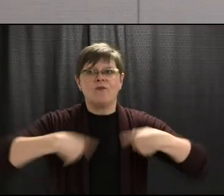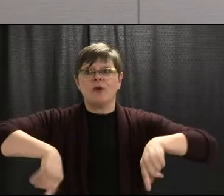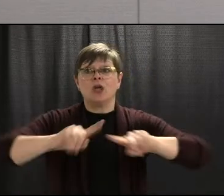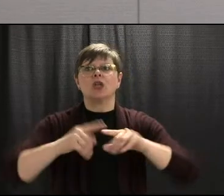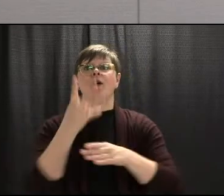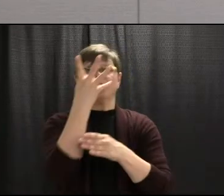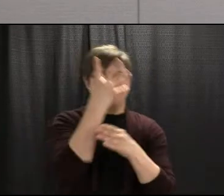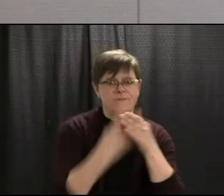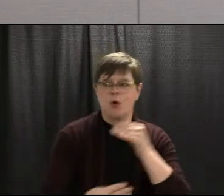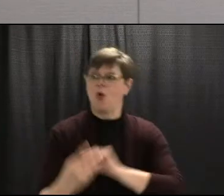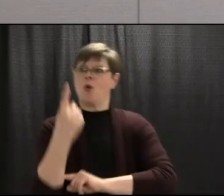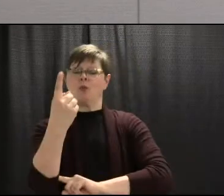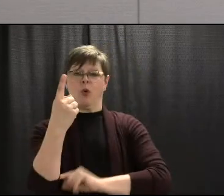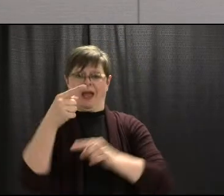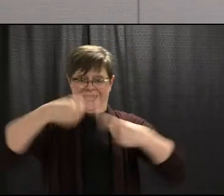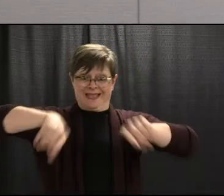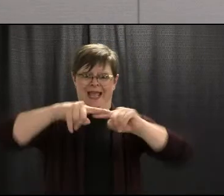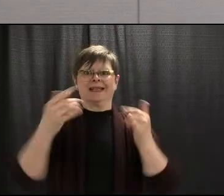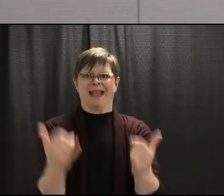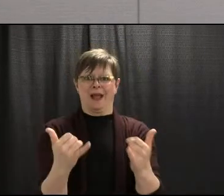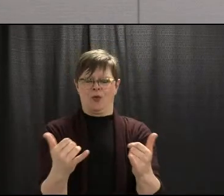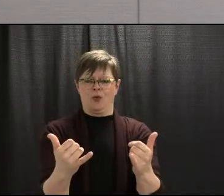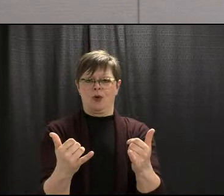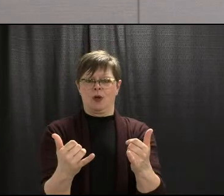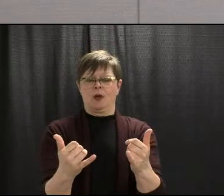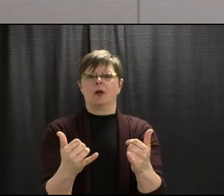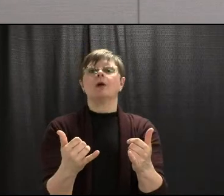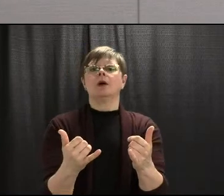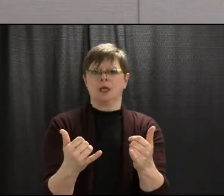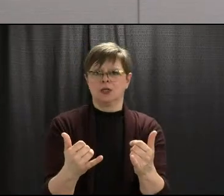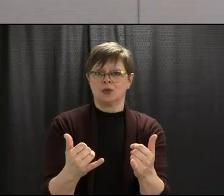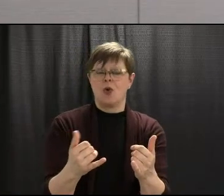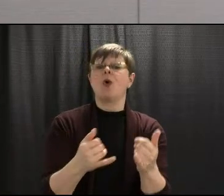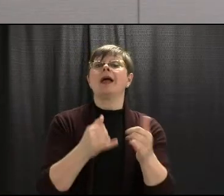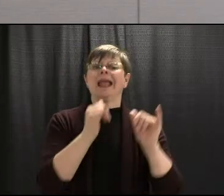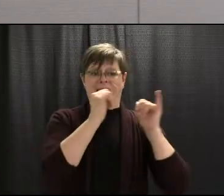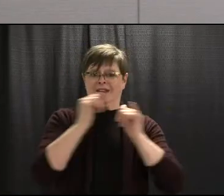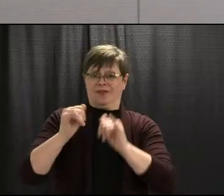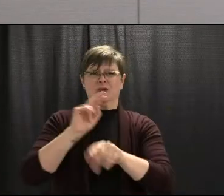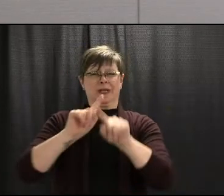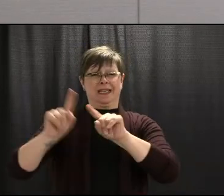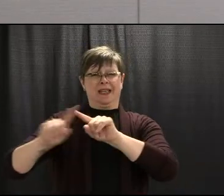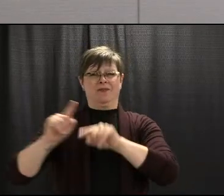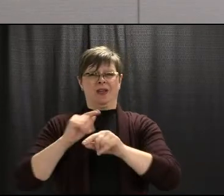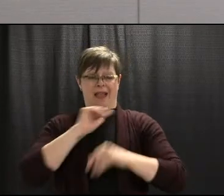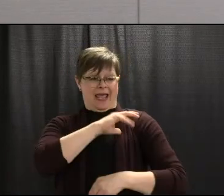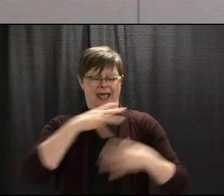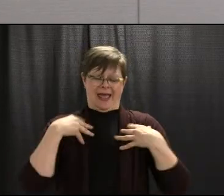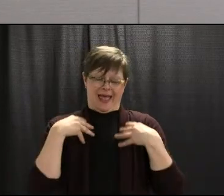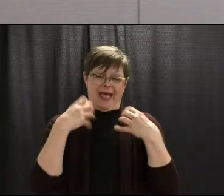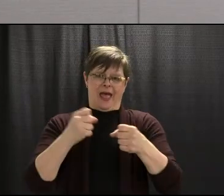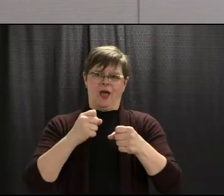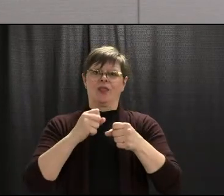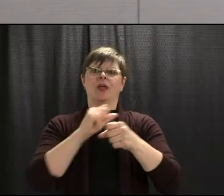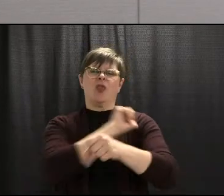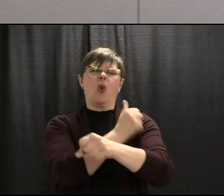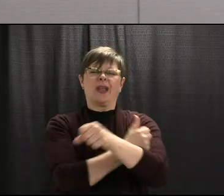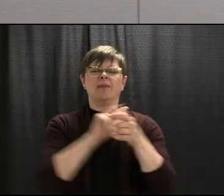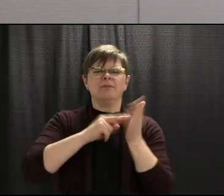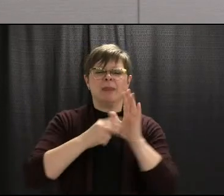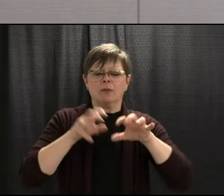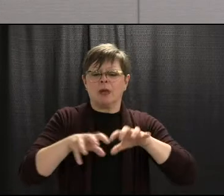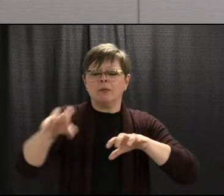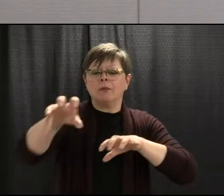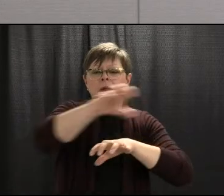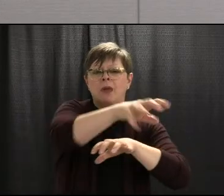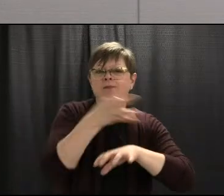sole sourced at times through the individual health authorities, not through government. Government provides the